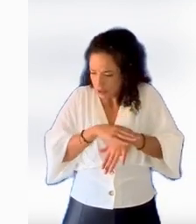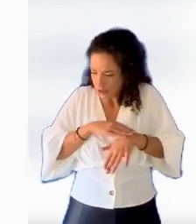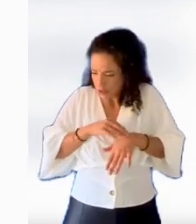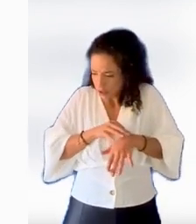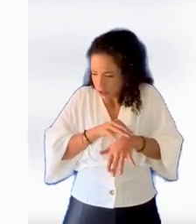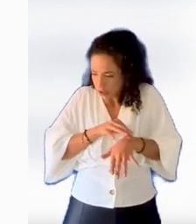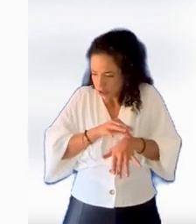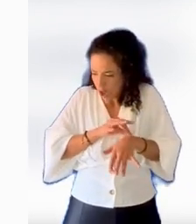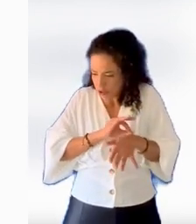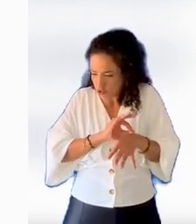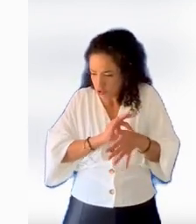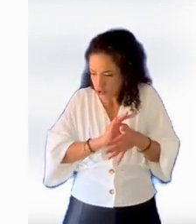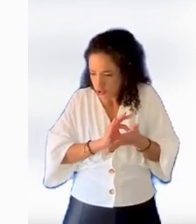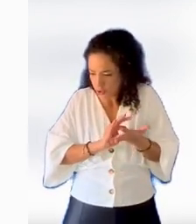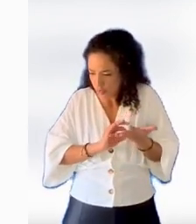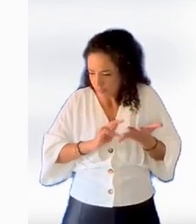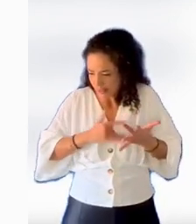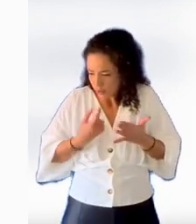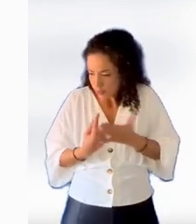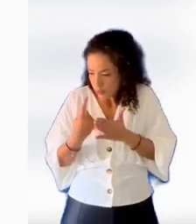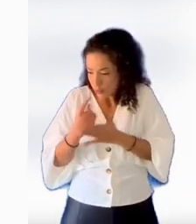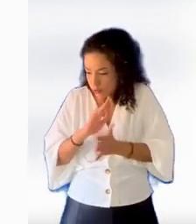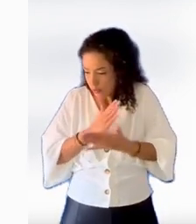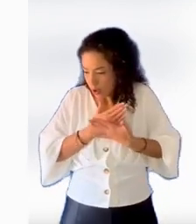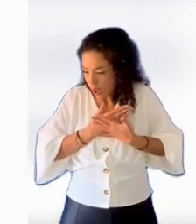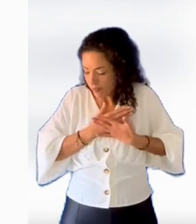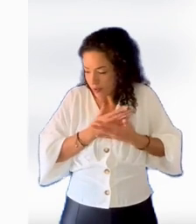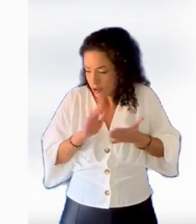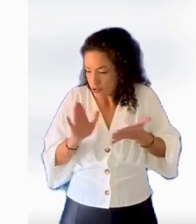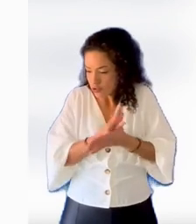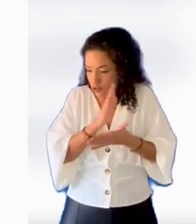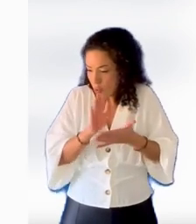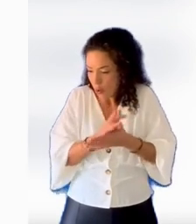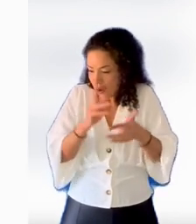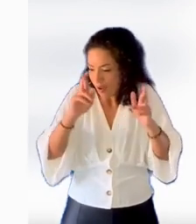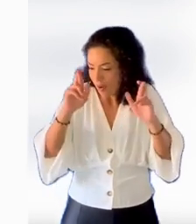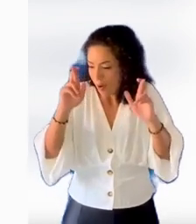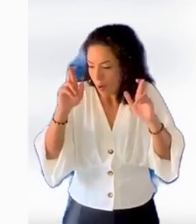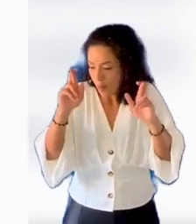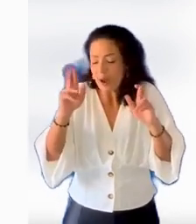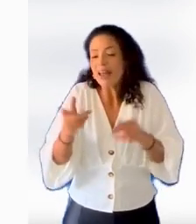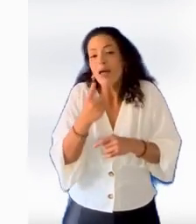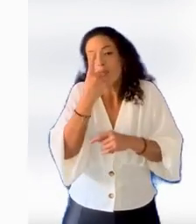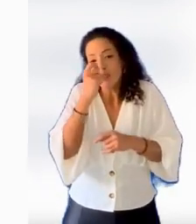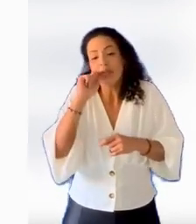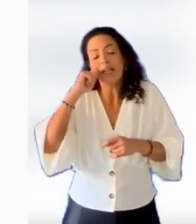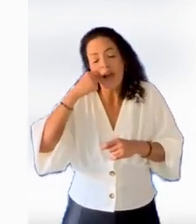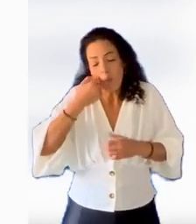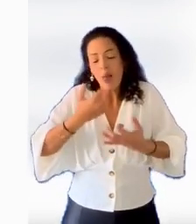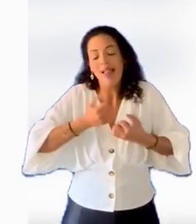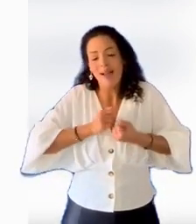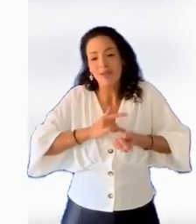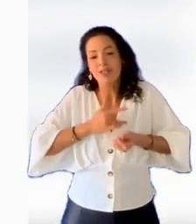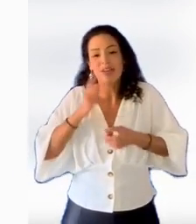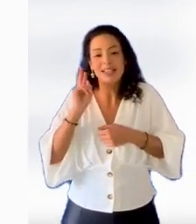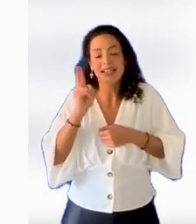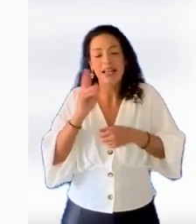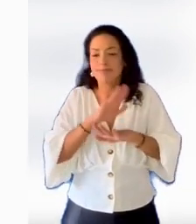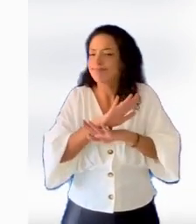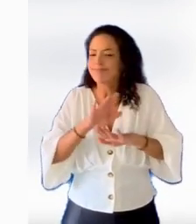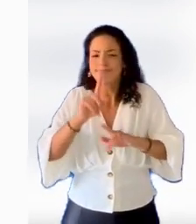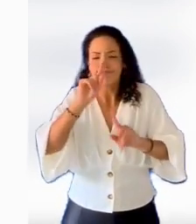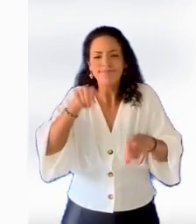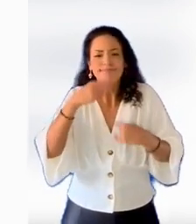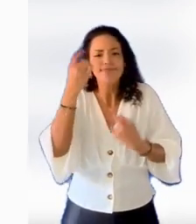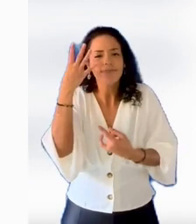bracelet and remember those moments of love, connection, joy and hope, and the possibility that they may be felt again. We should not forget